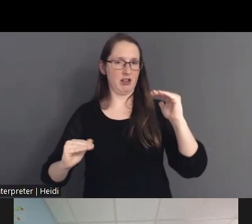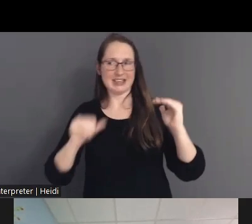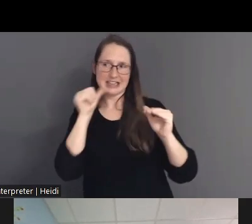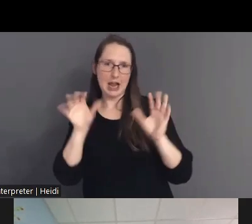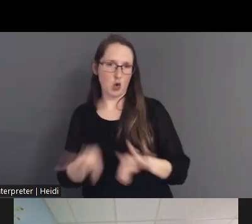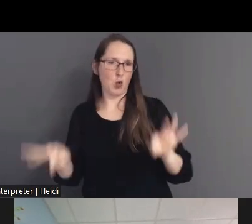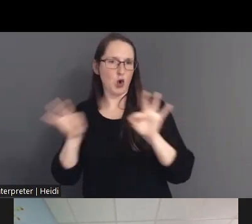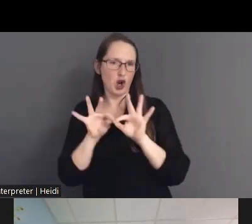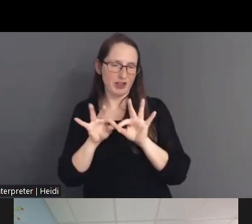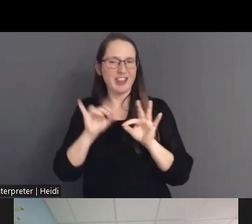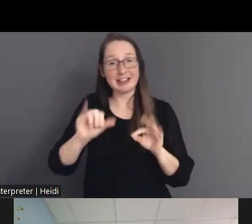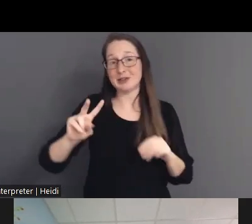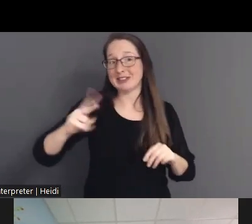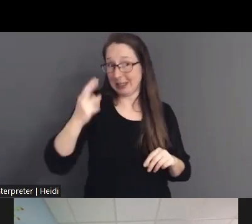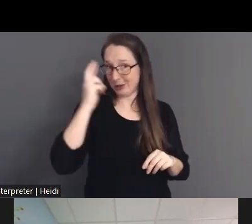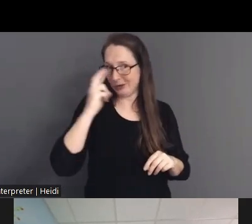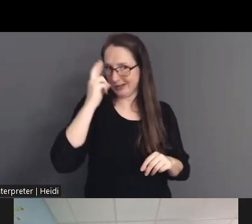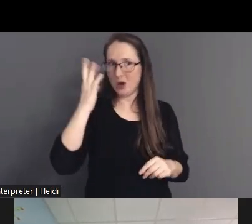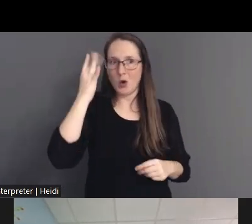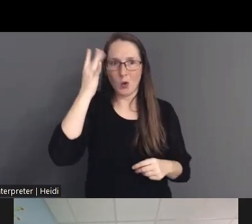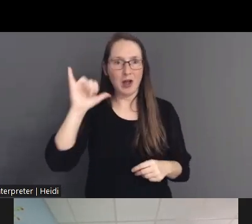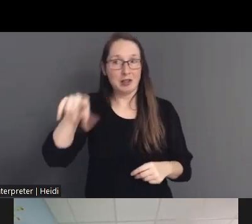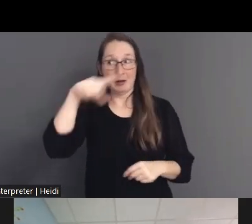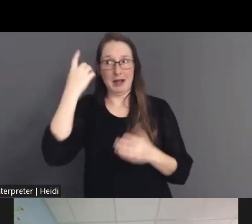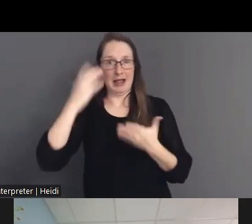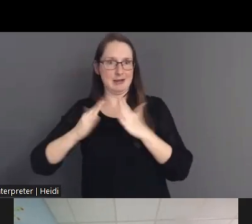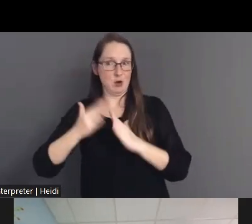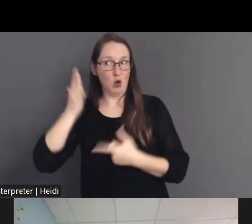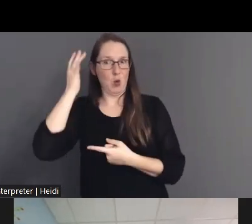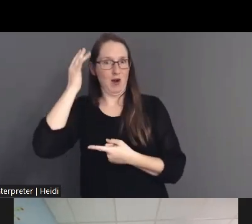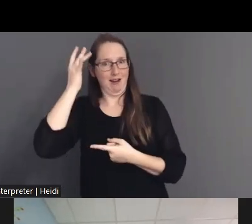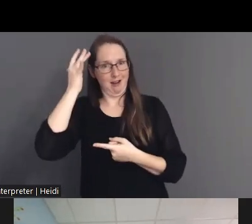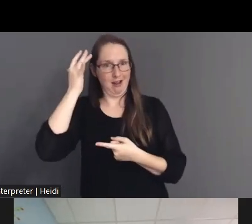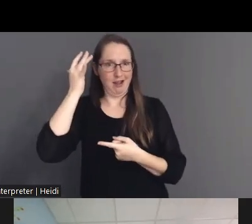worthy. So that's a second reason why the Black community